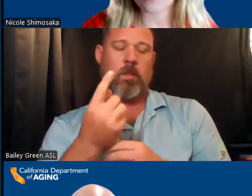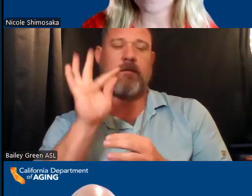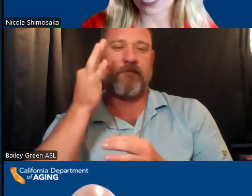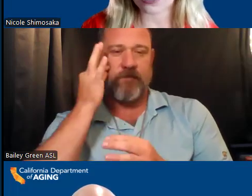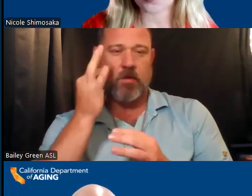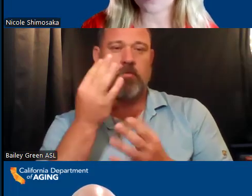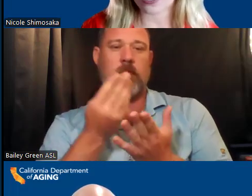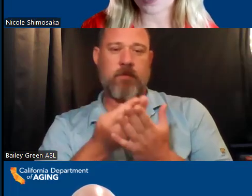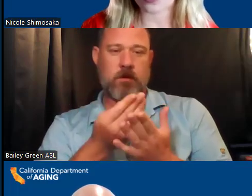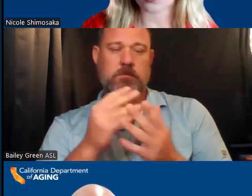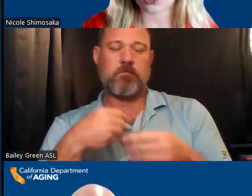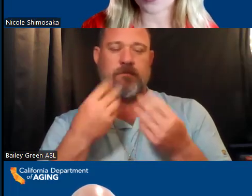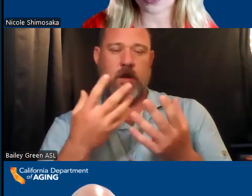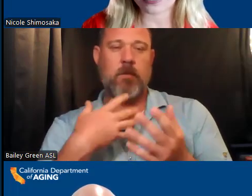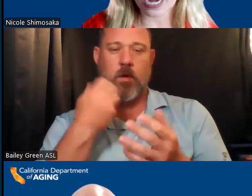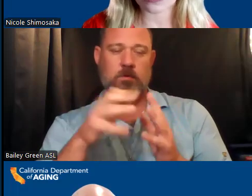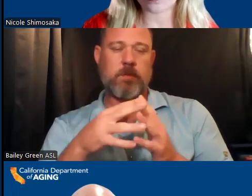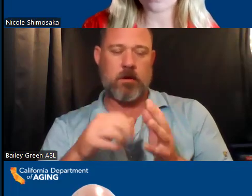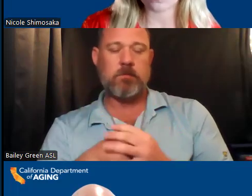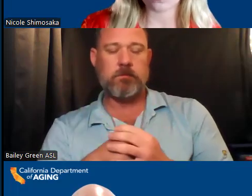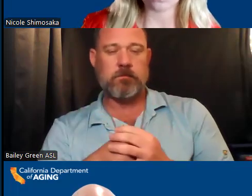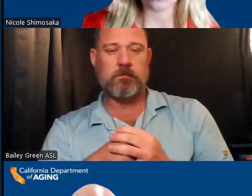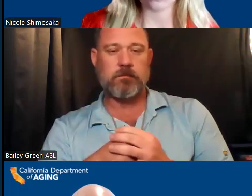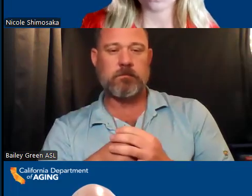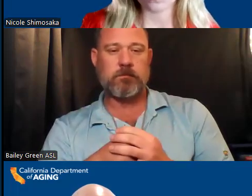federal funds provided by the Older Americans Act.